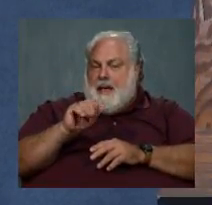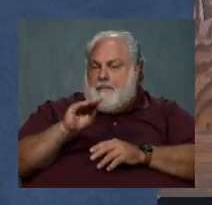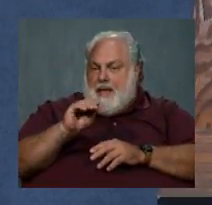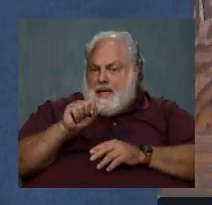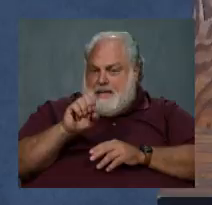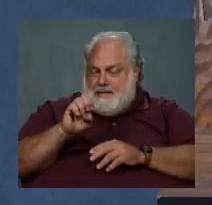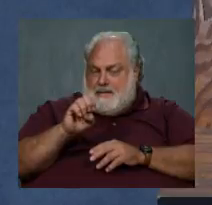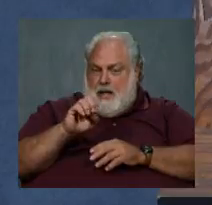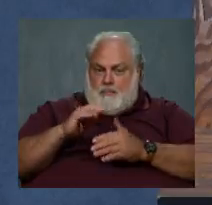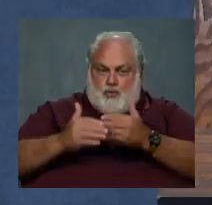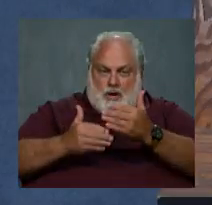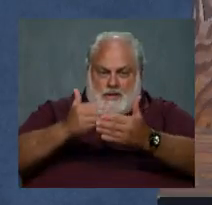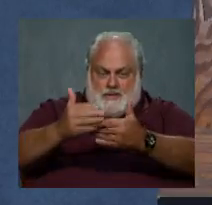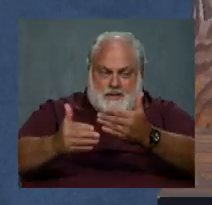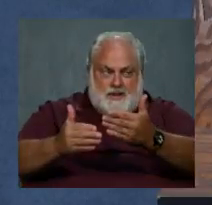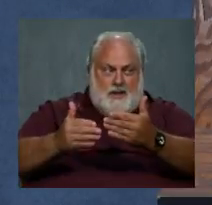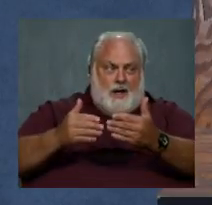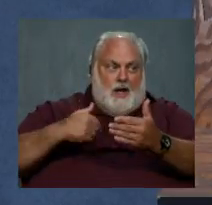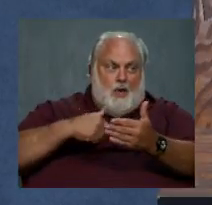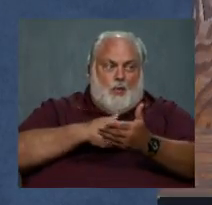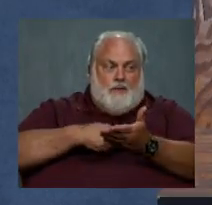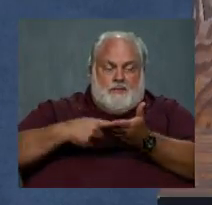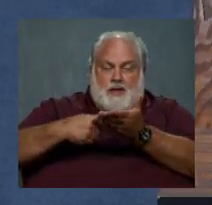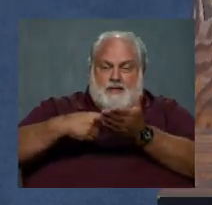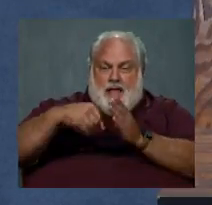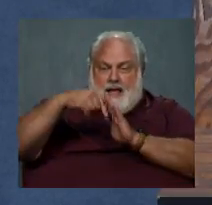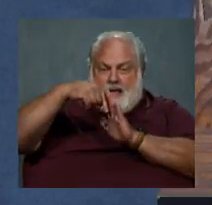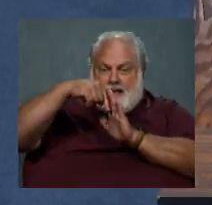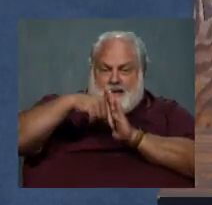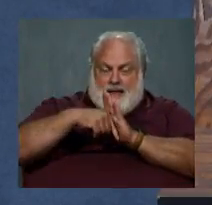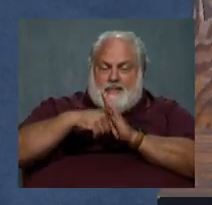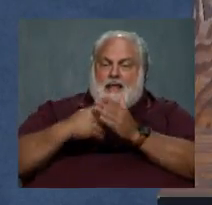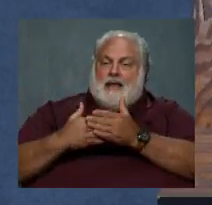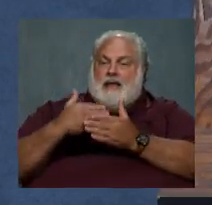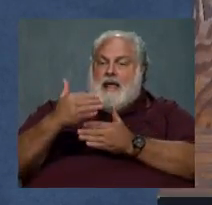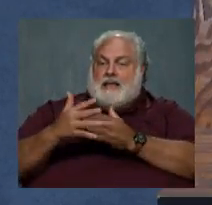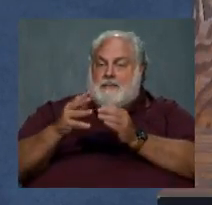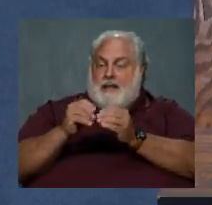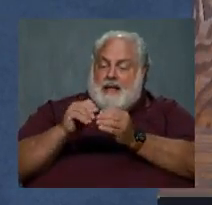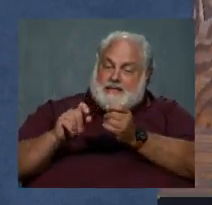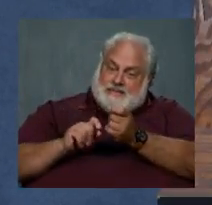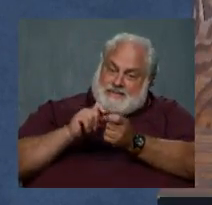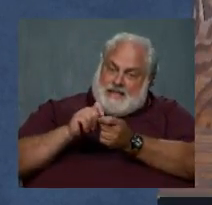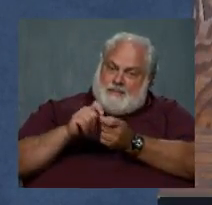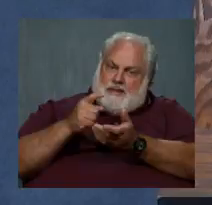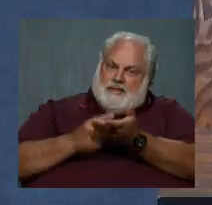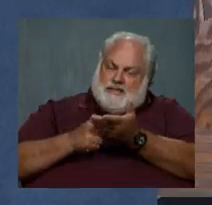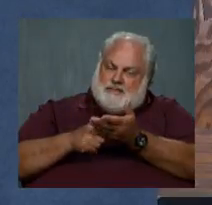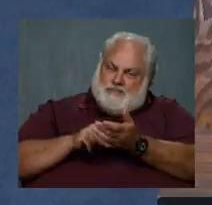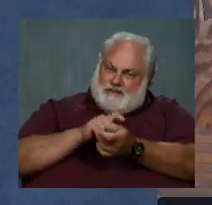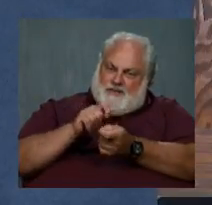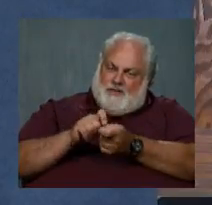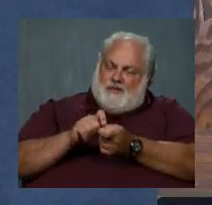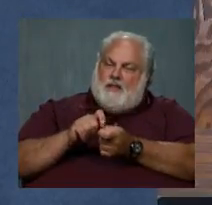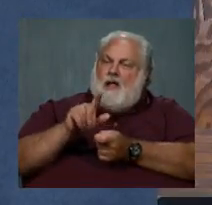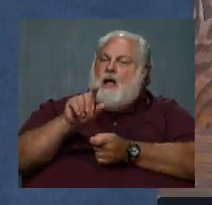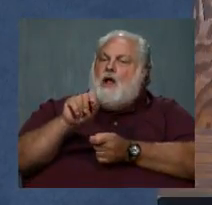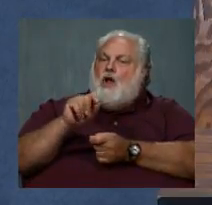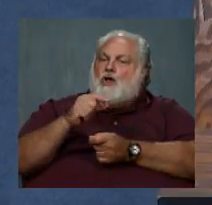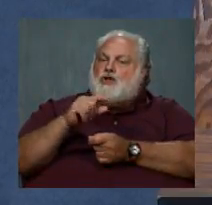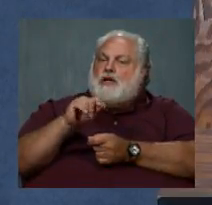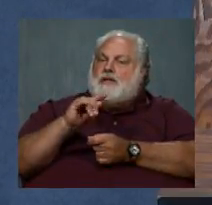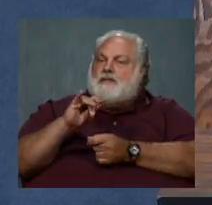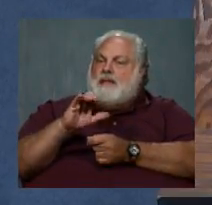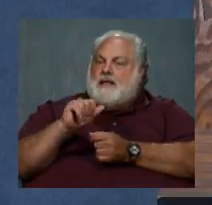and we've actually discussed that in detail. Our next meeting, that's exactly what we're going to be discussing, is logistics